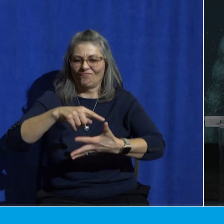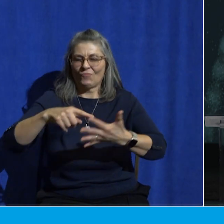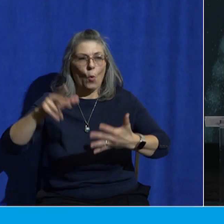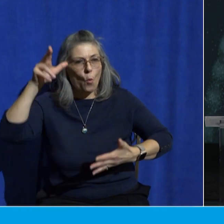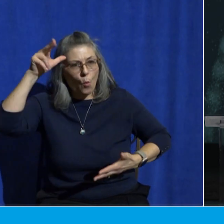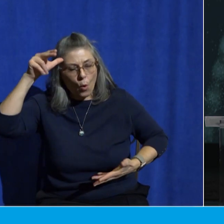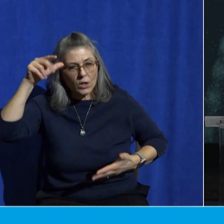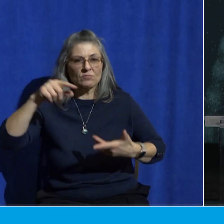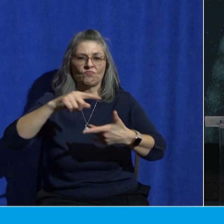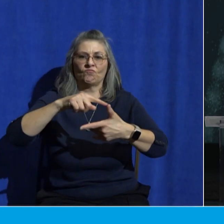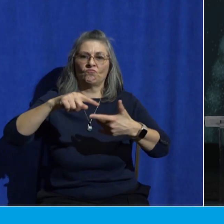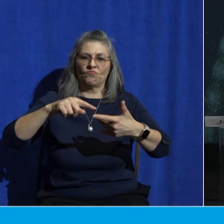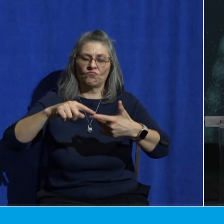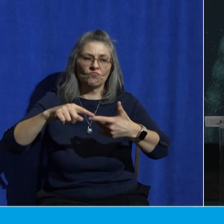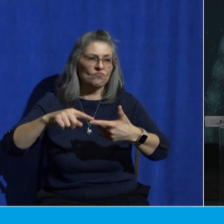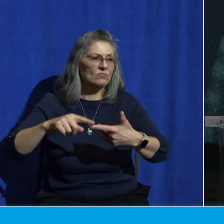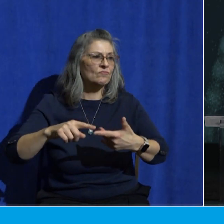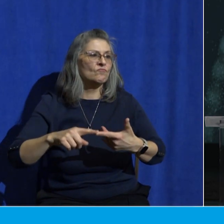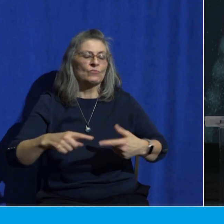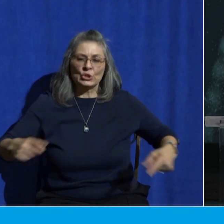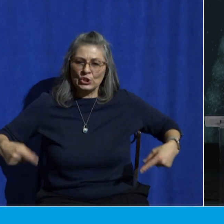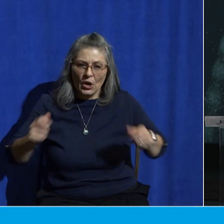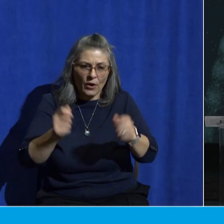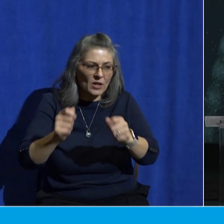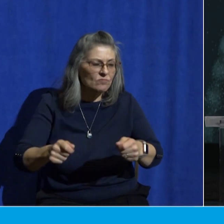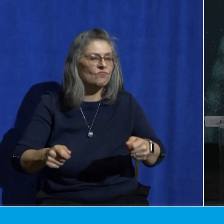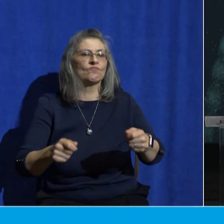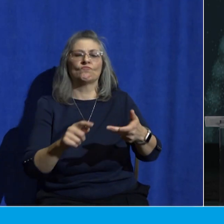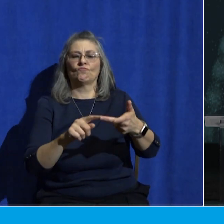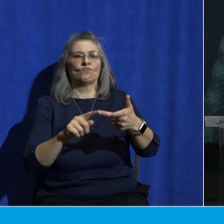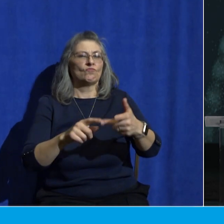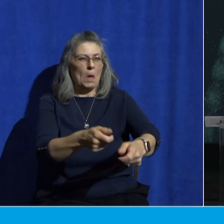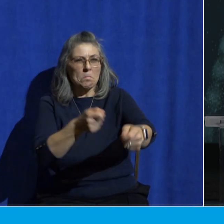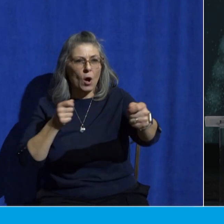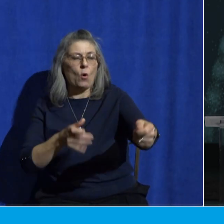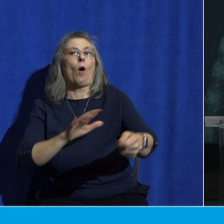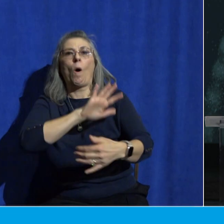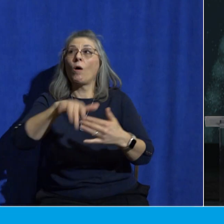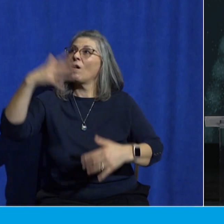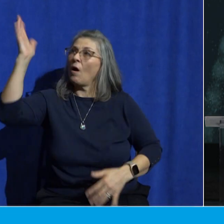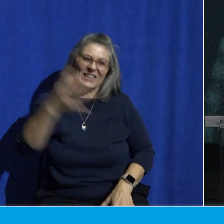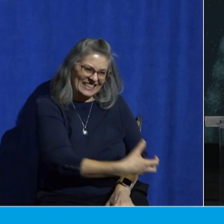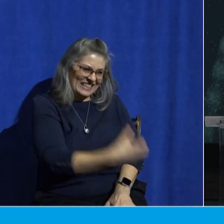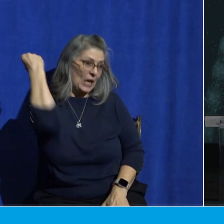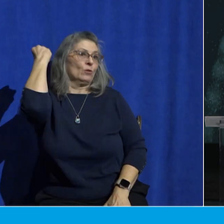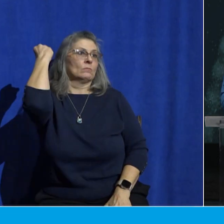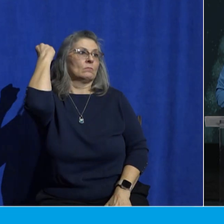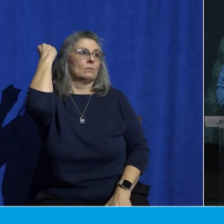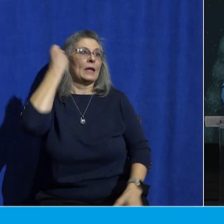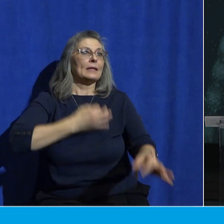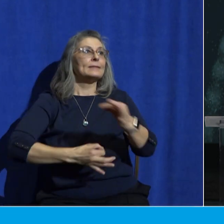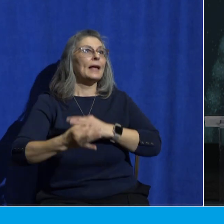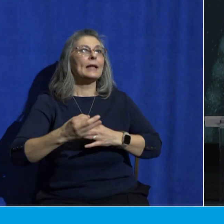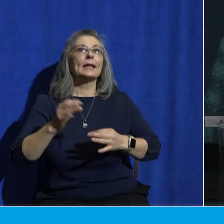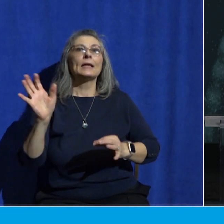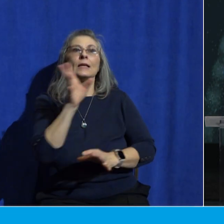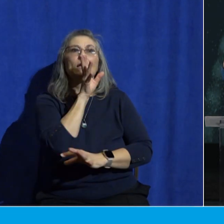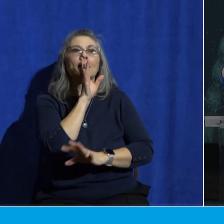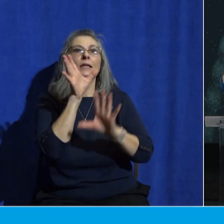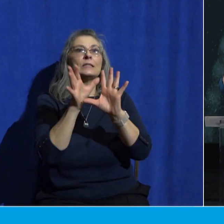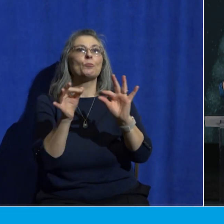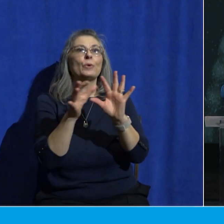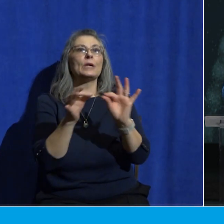what? Peace to the nations. One of my